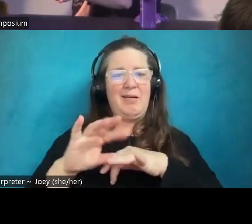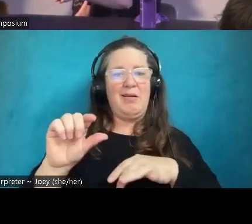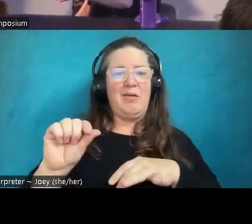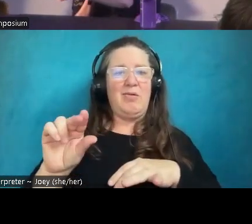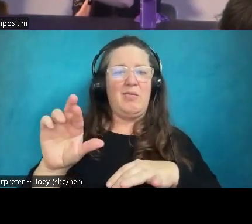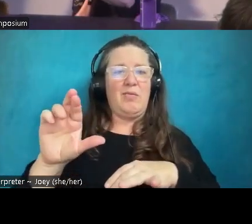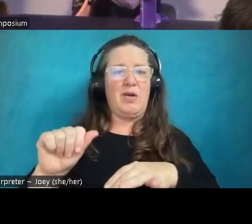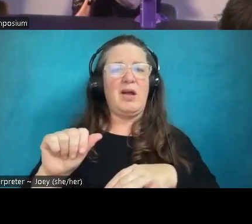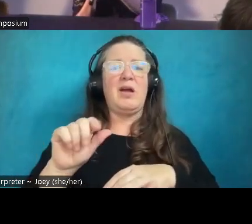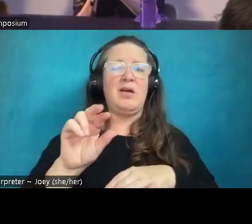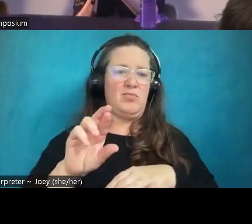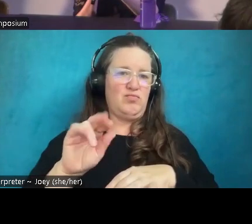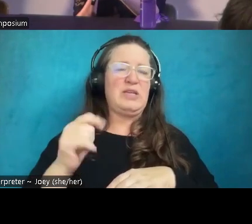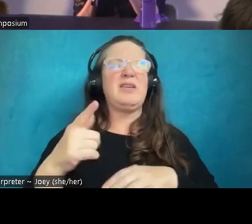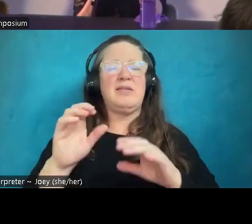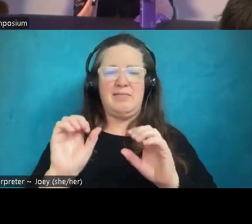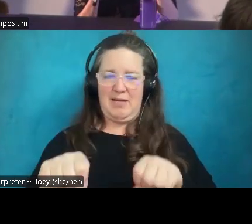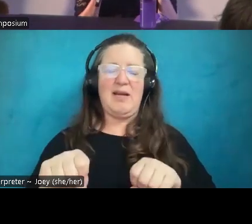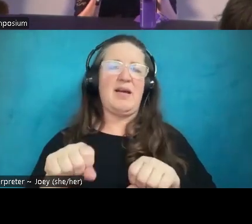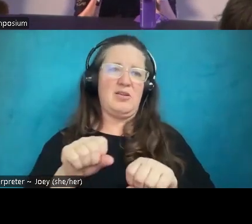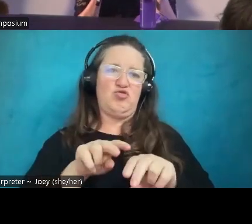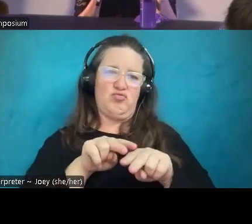time and tell you things that you've tagged that are